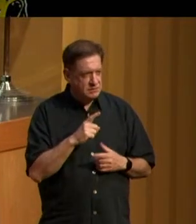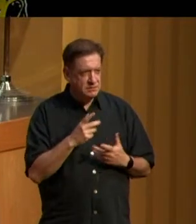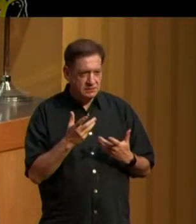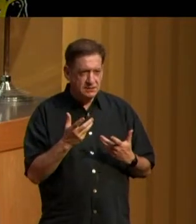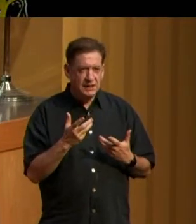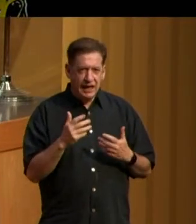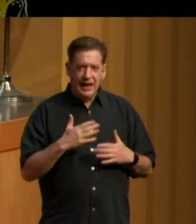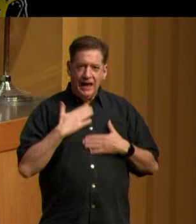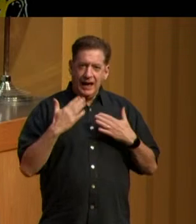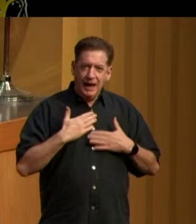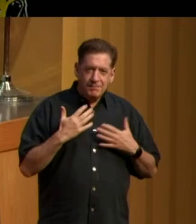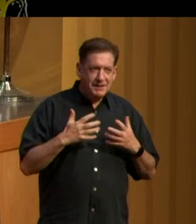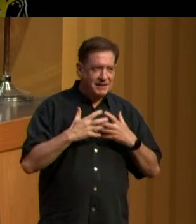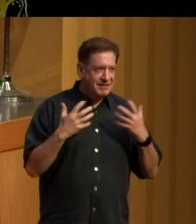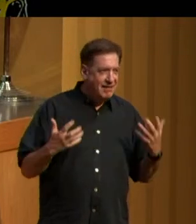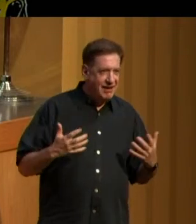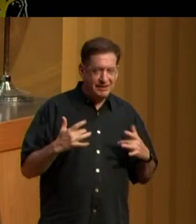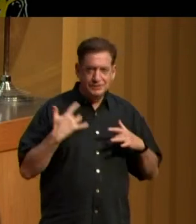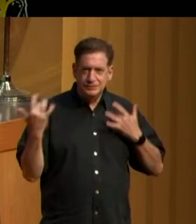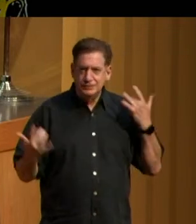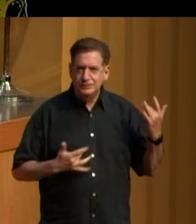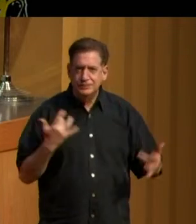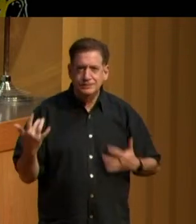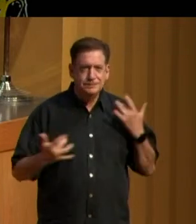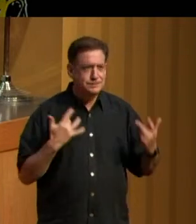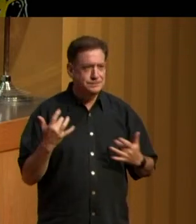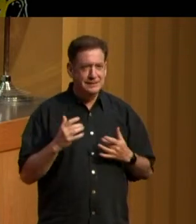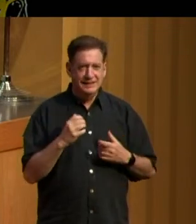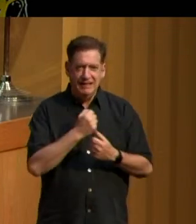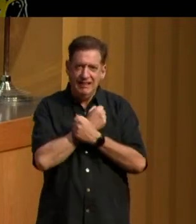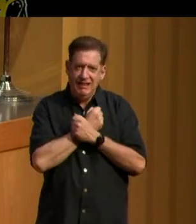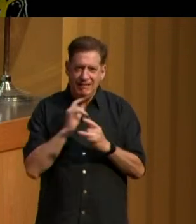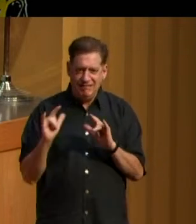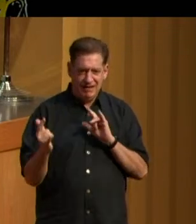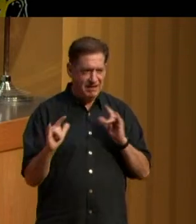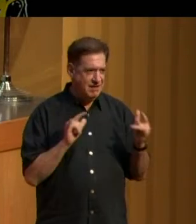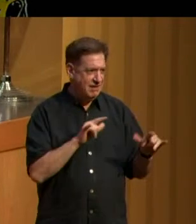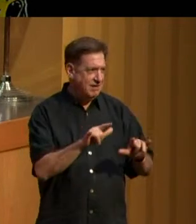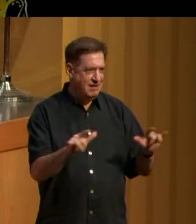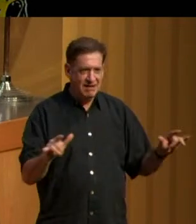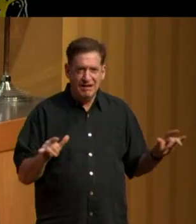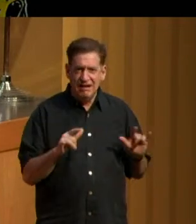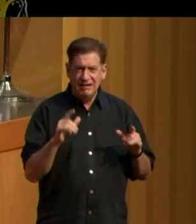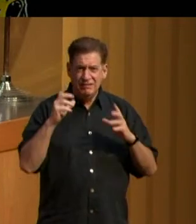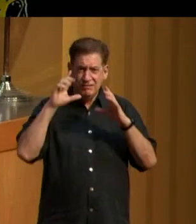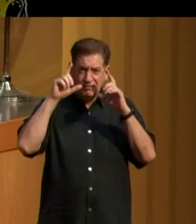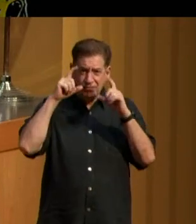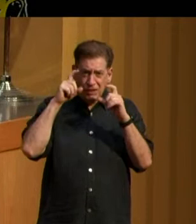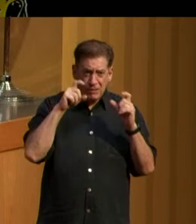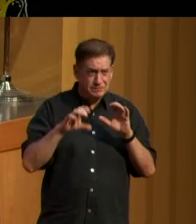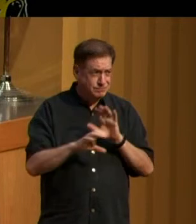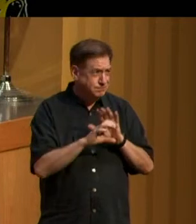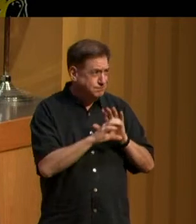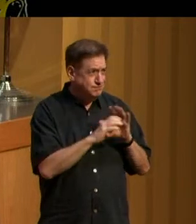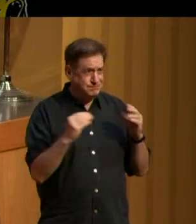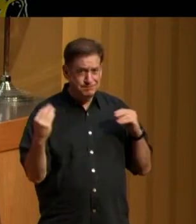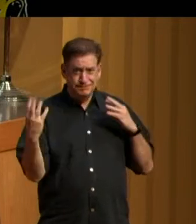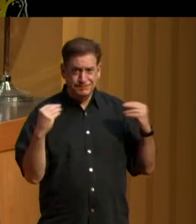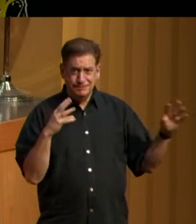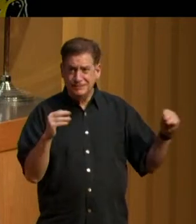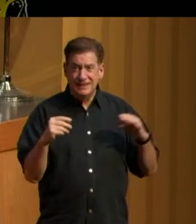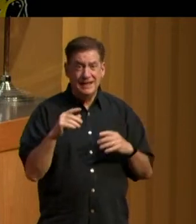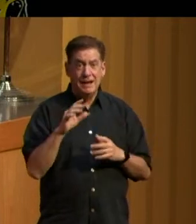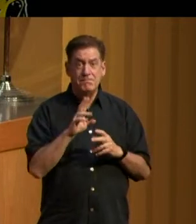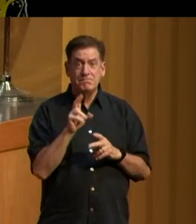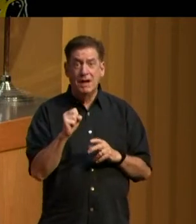like happiness and excitement and love for one another, and then you just kind of like take the photos and you sit back on the bus ride home and you